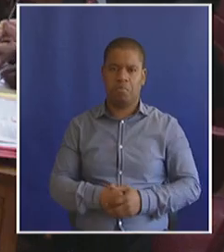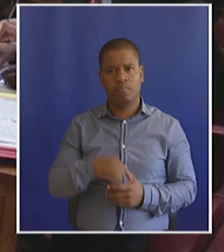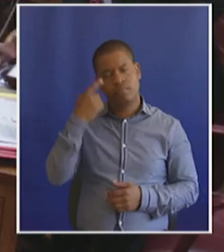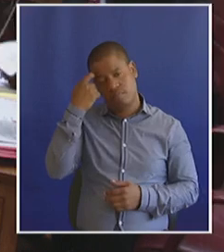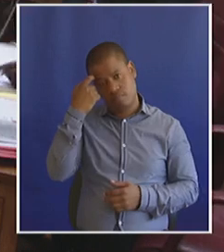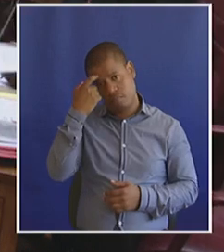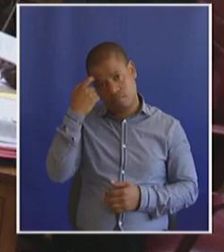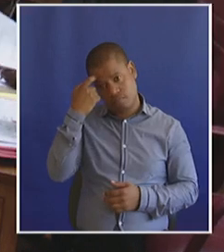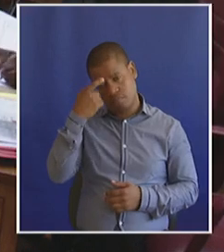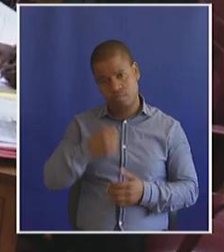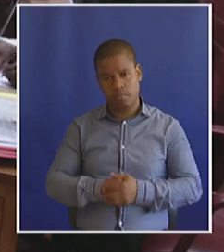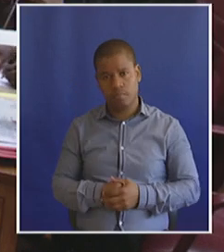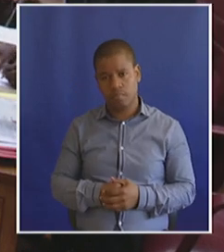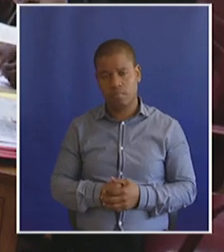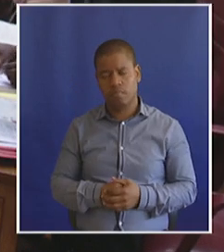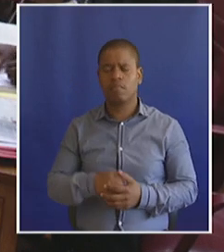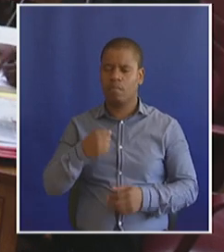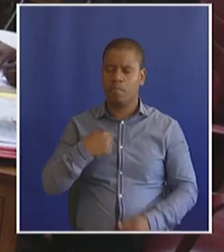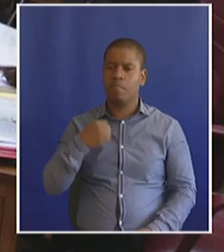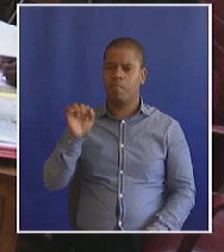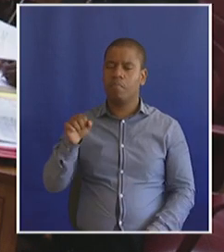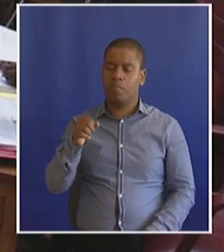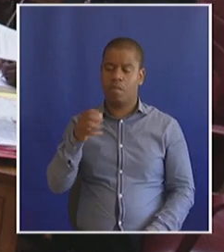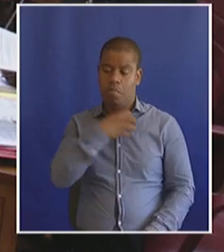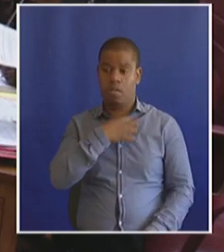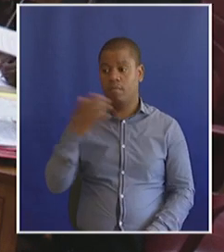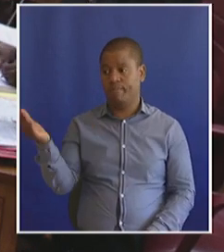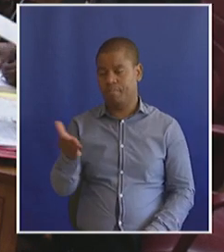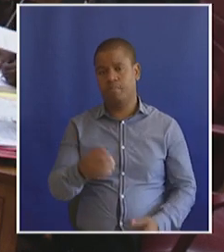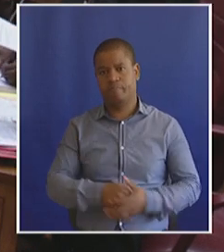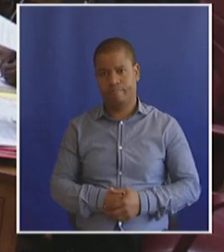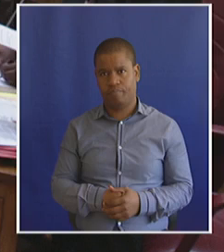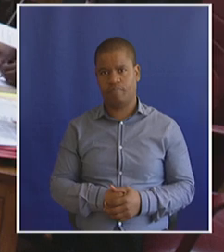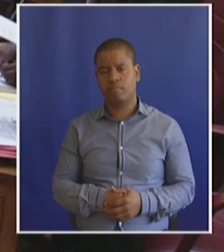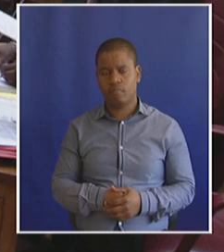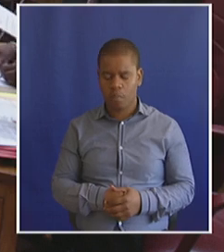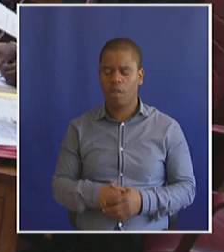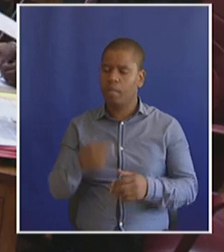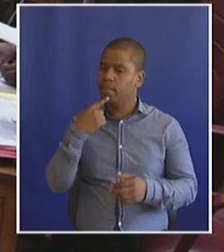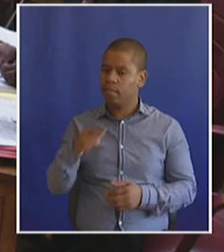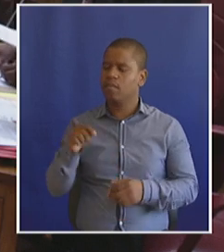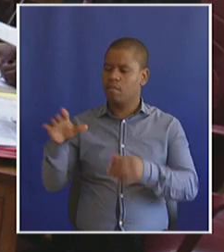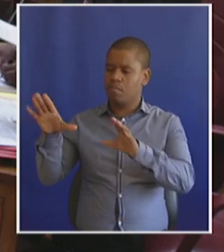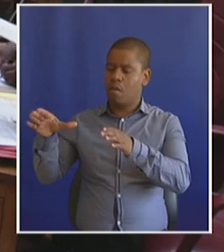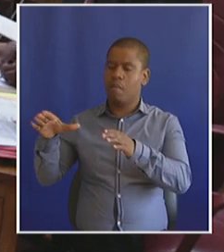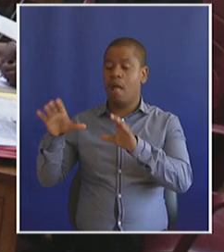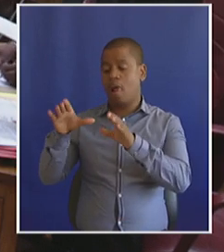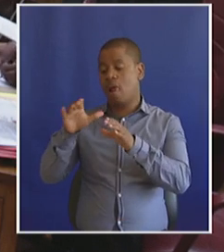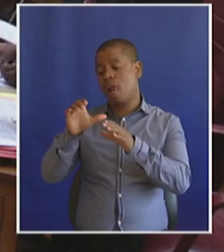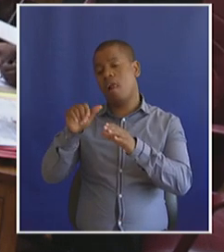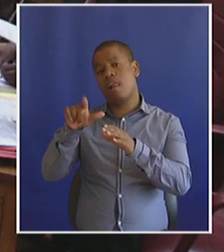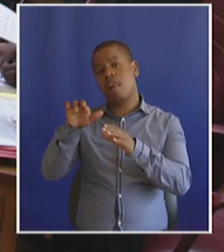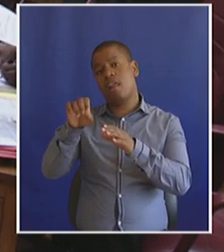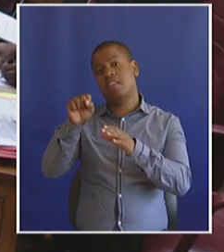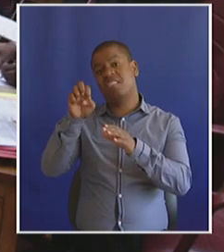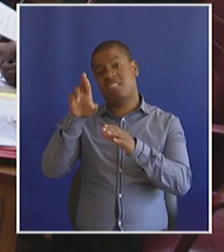Madam Chair, just to indicate, it is part of the same cluster. But anyway, on the question of